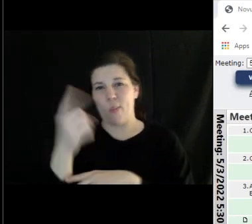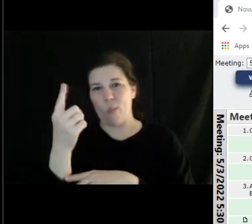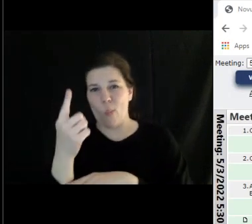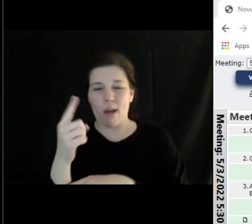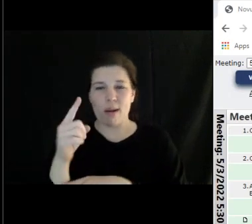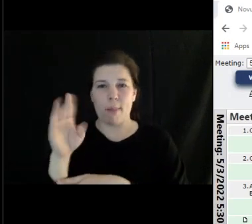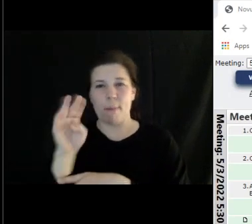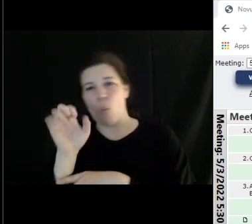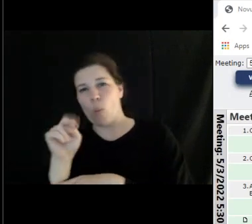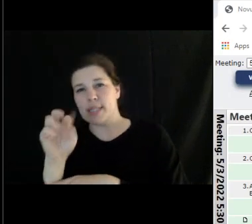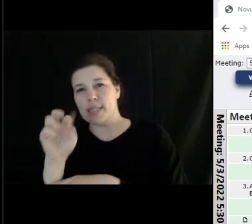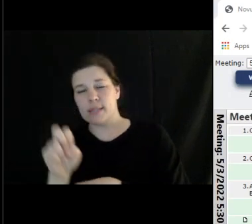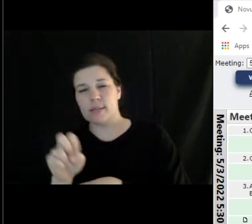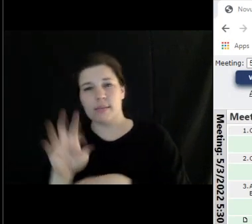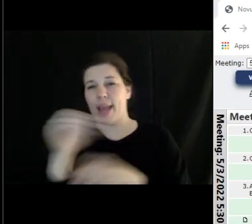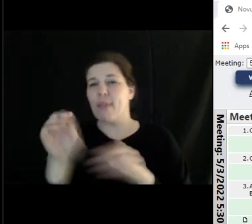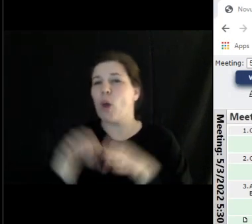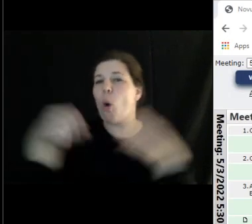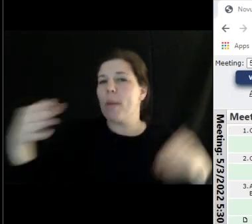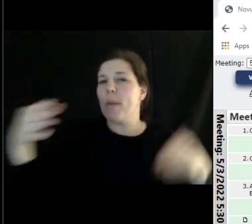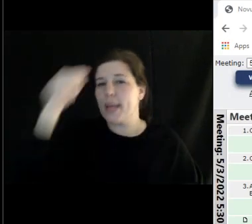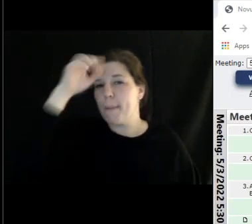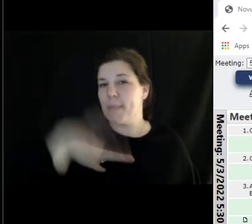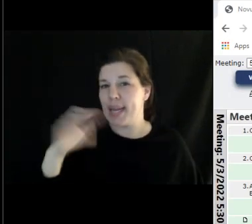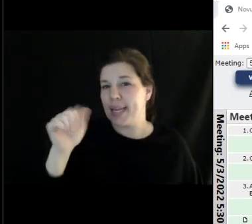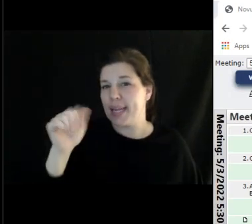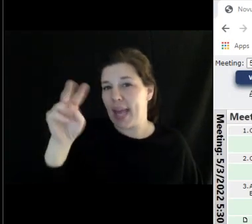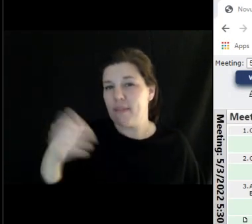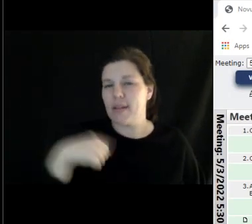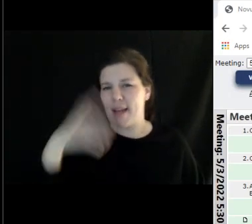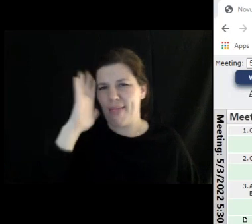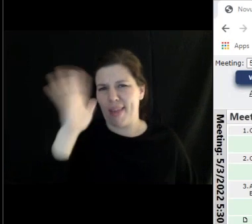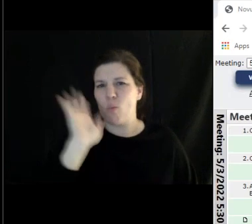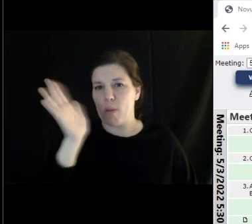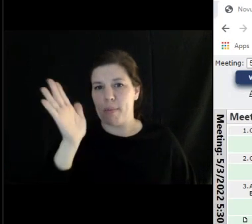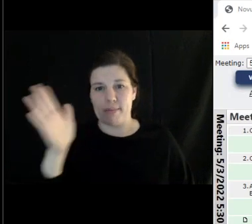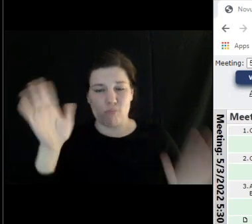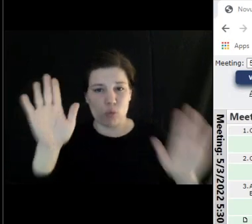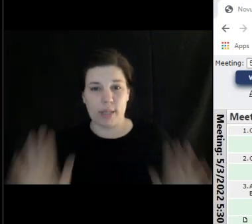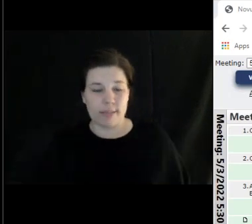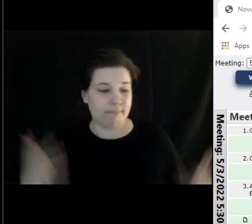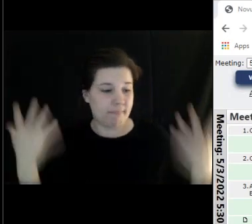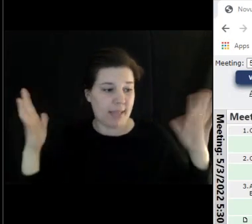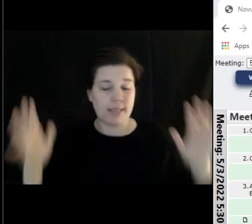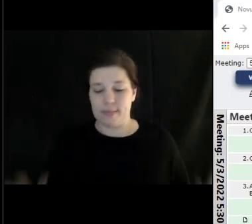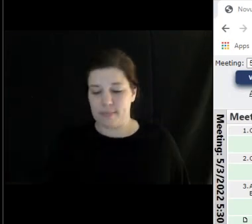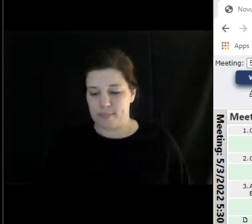Cave. Great turnout. I think they'll do great. And yeah, that's it.